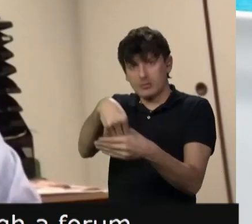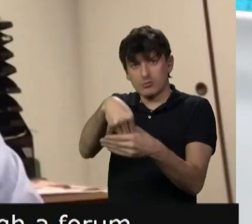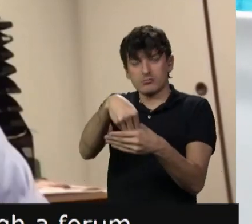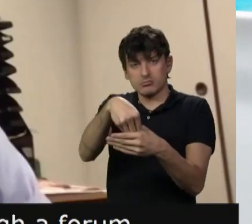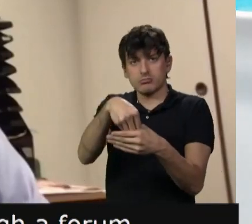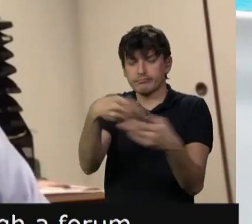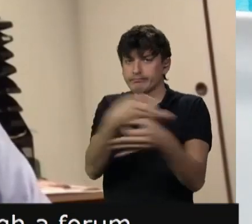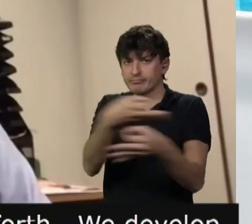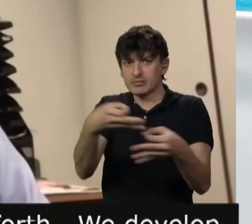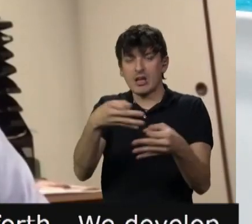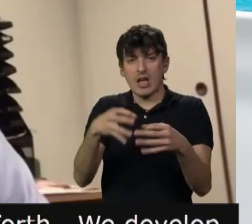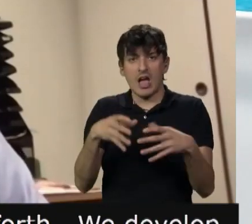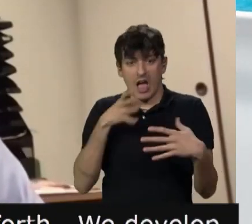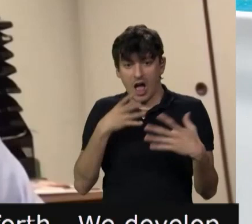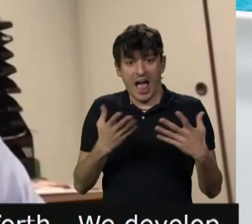services,